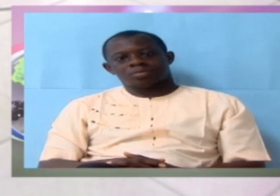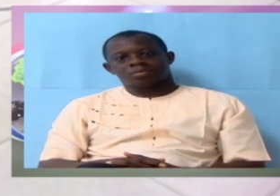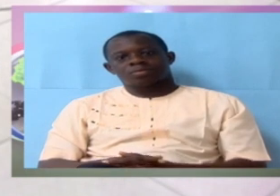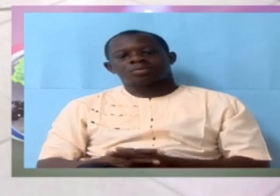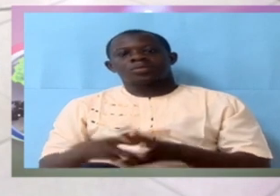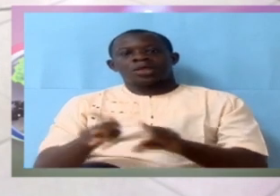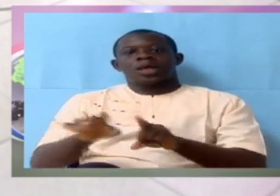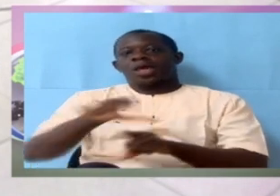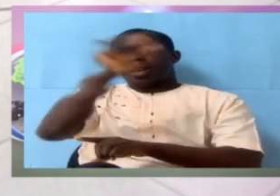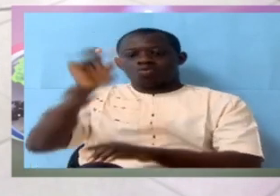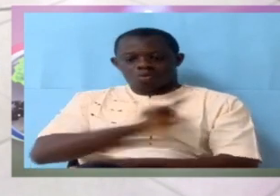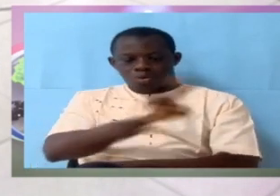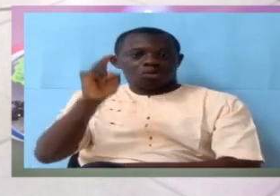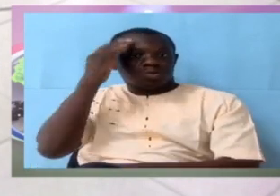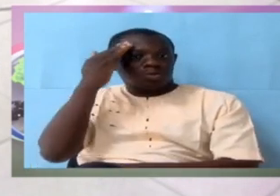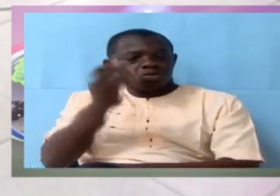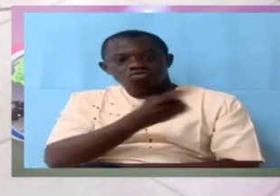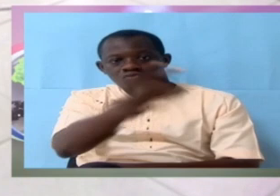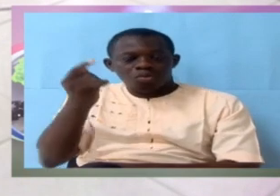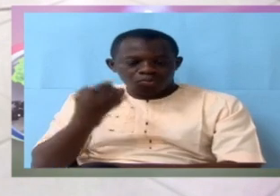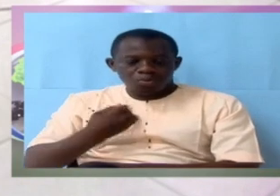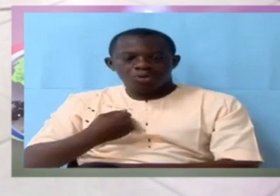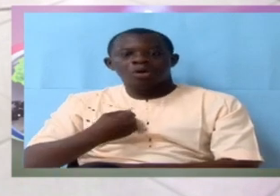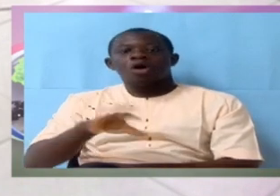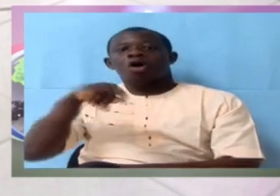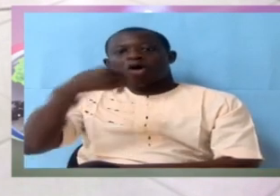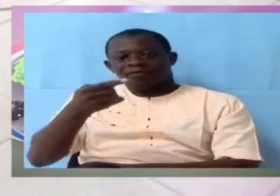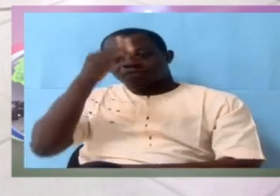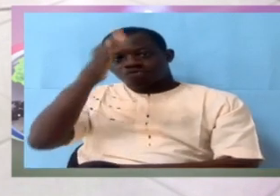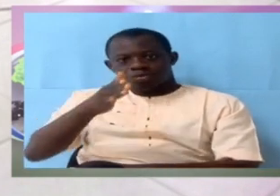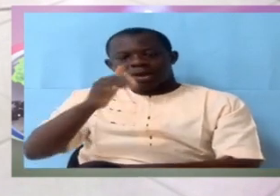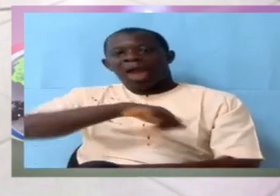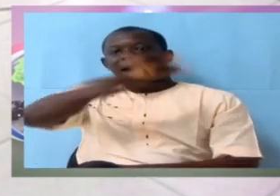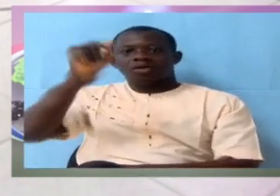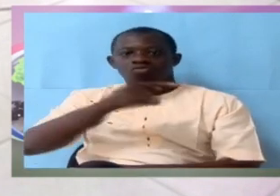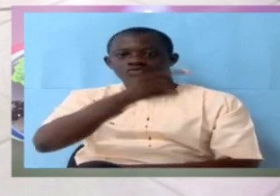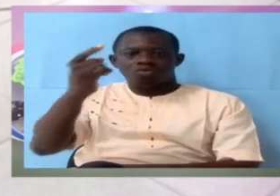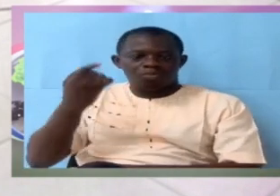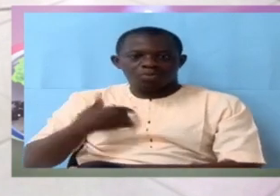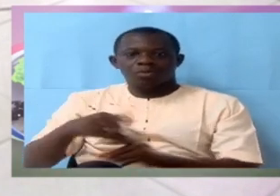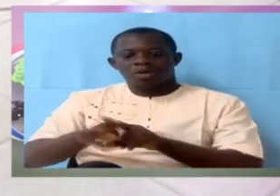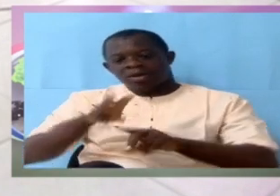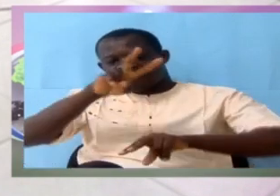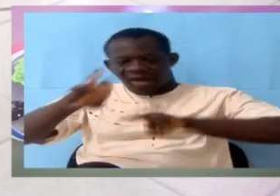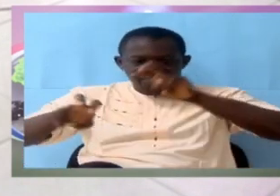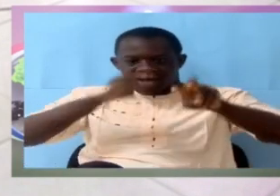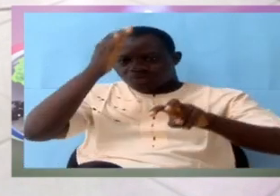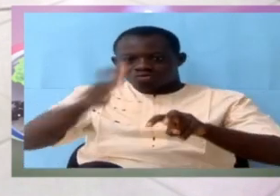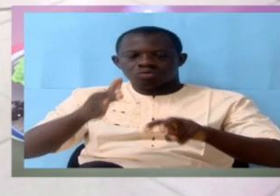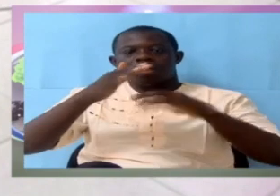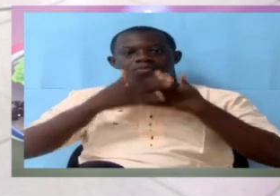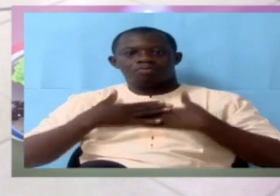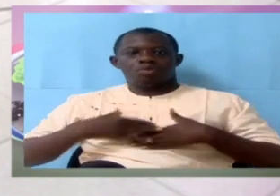and we realize that you people are people of truth and you are a truth-seeking body.